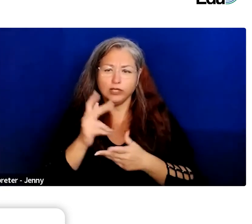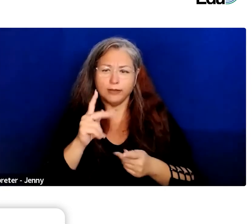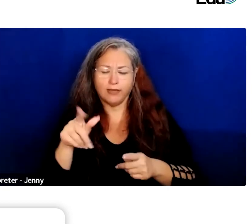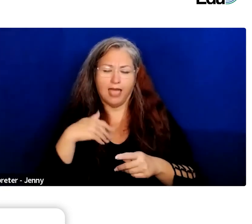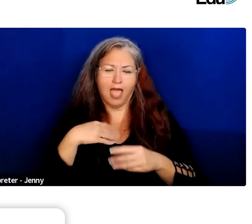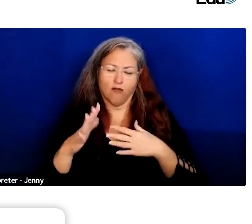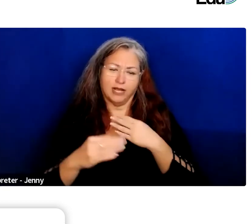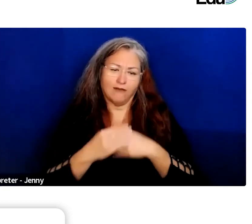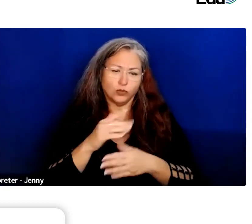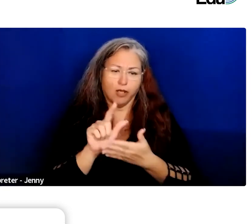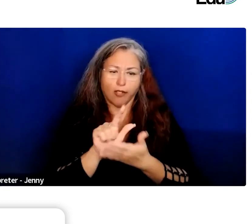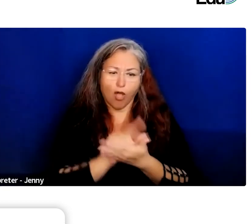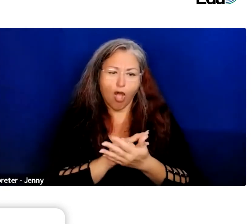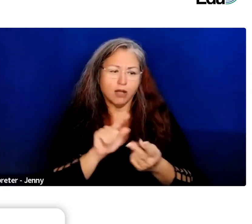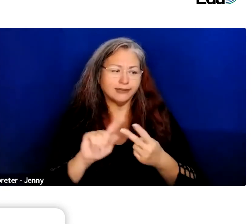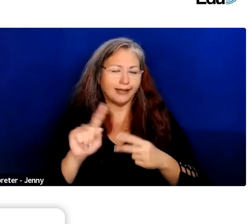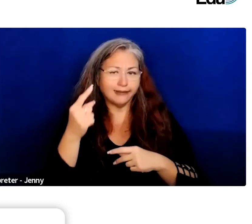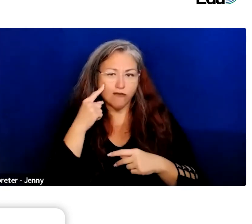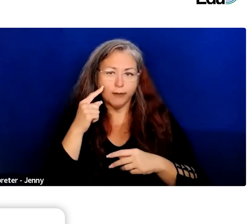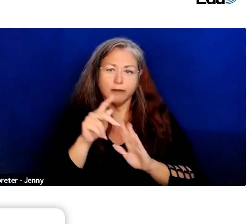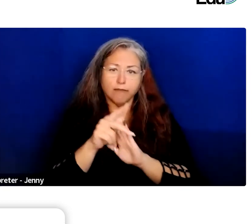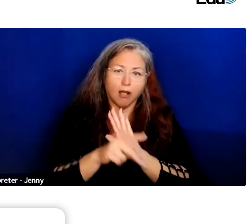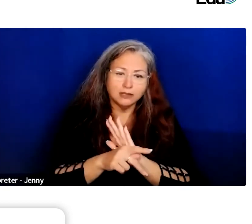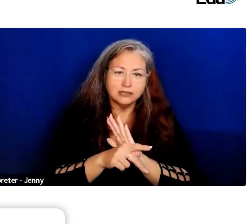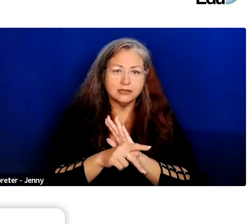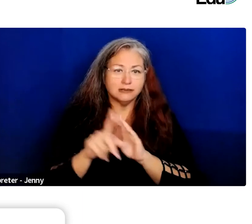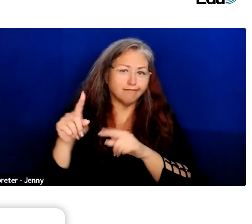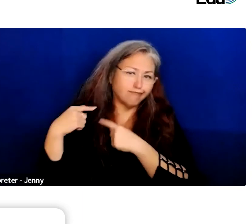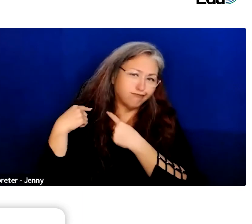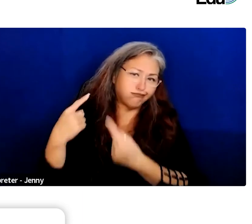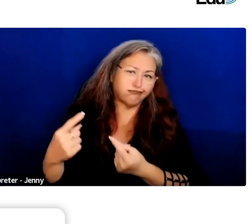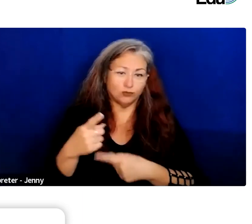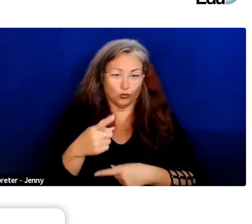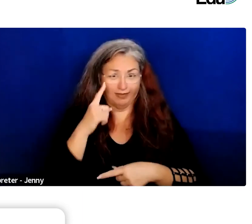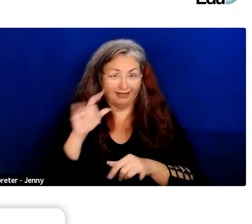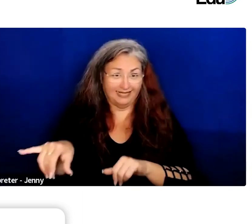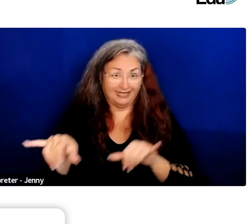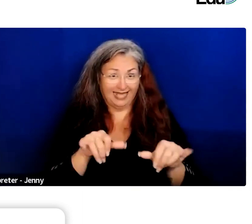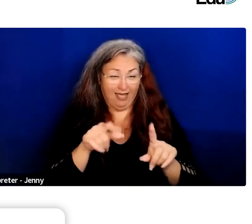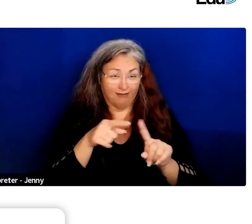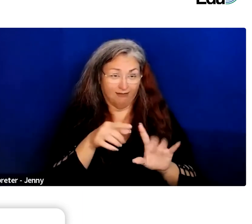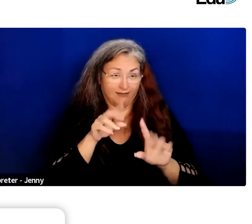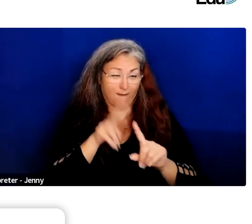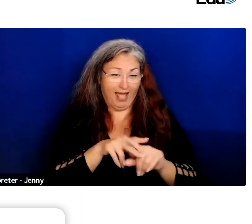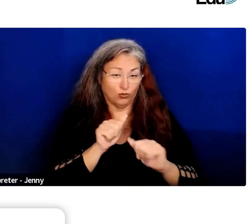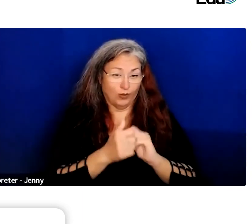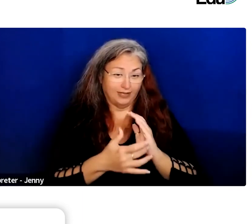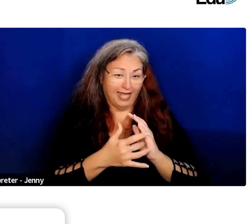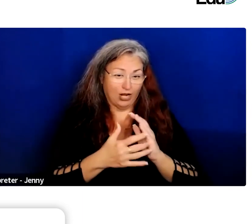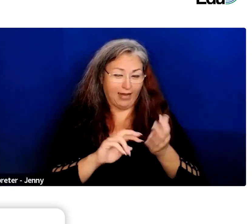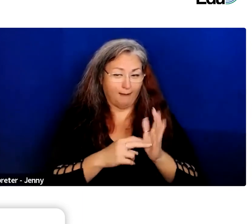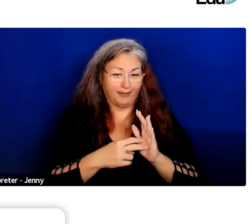influenced our laws and our government and policies for forever, do you think the same influence is happening with technology, and hence the lack